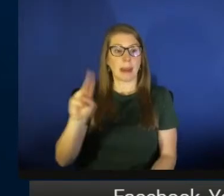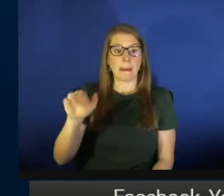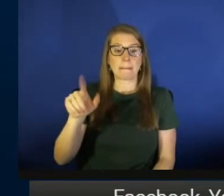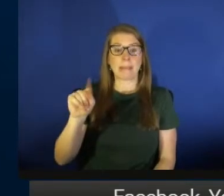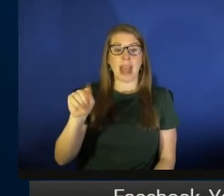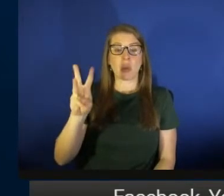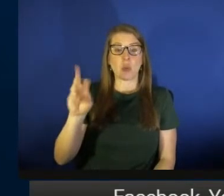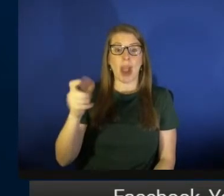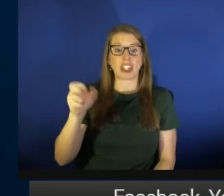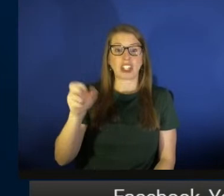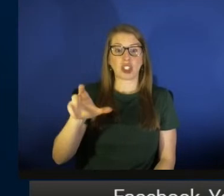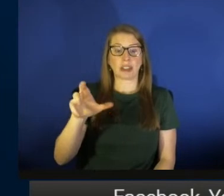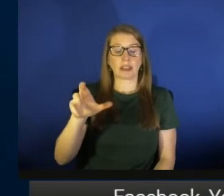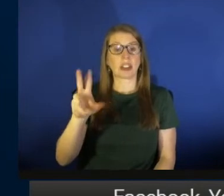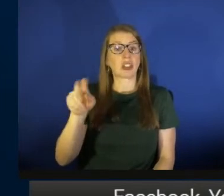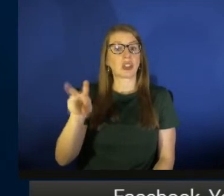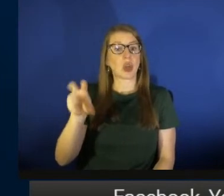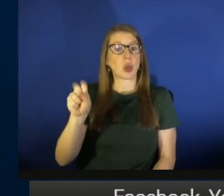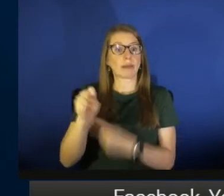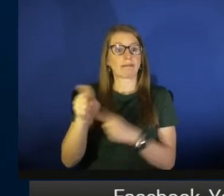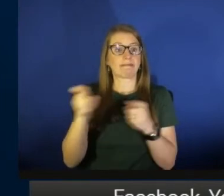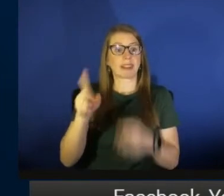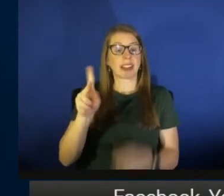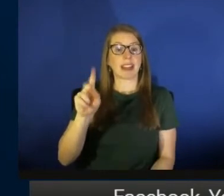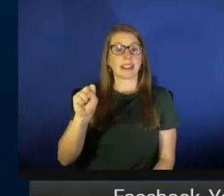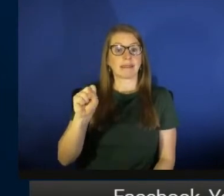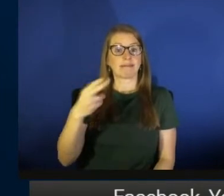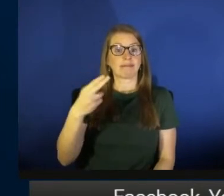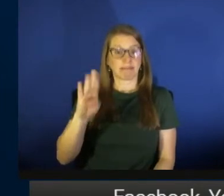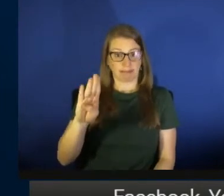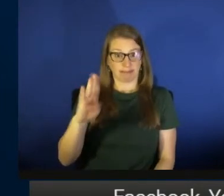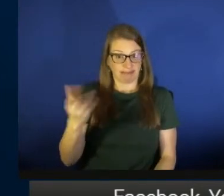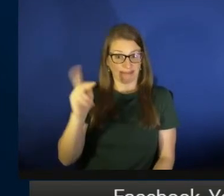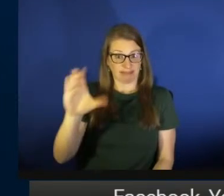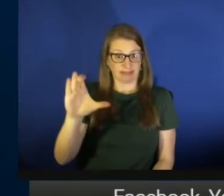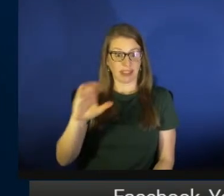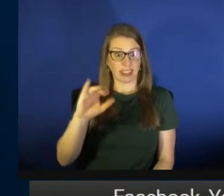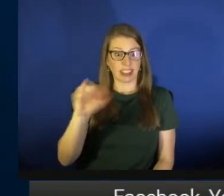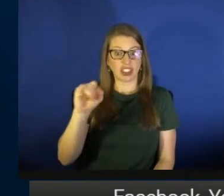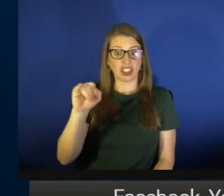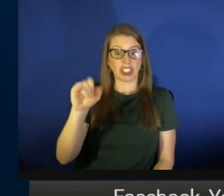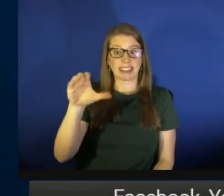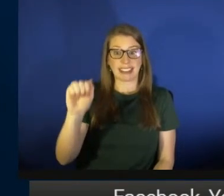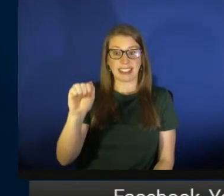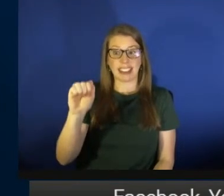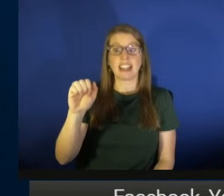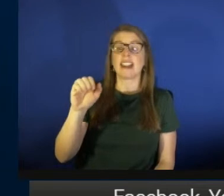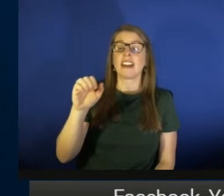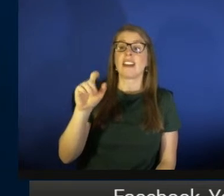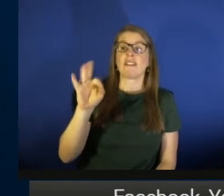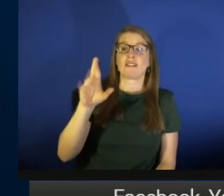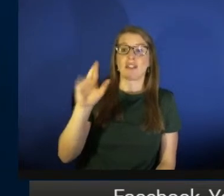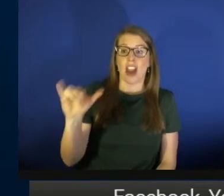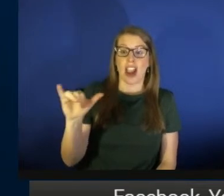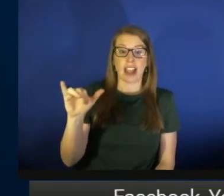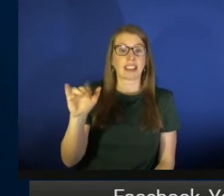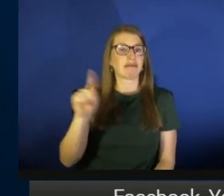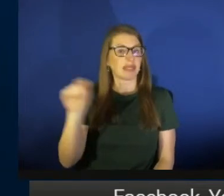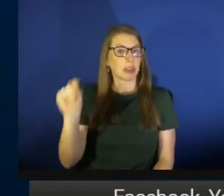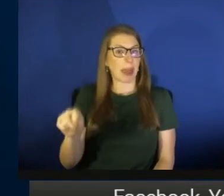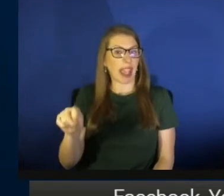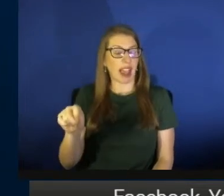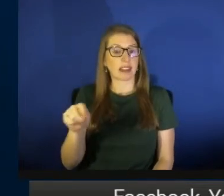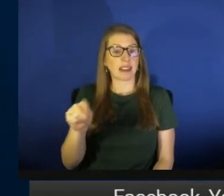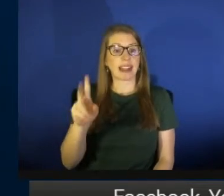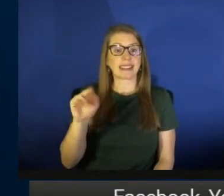the news director at KSHB, Channel 41 here in KC. Jesse Frey, news director at KSNT in Topeka. Natalie Davis,